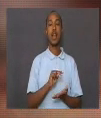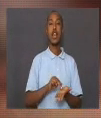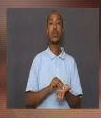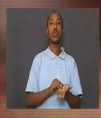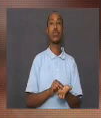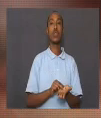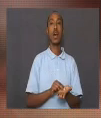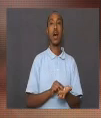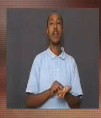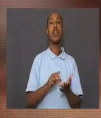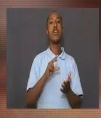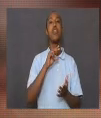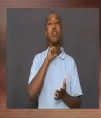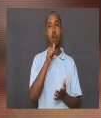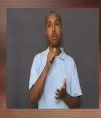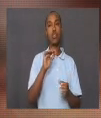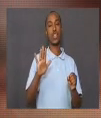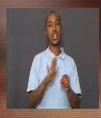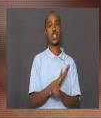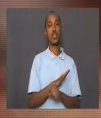Neutrons have no charge.